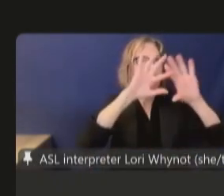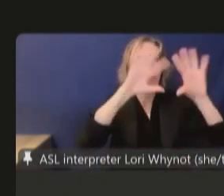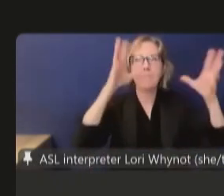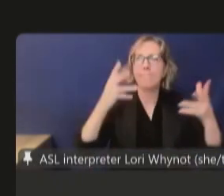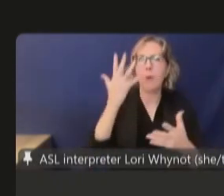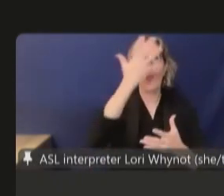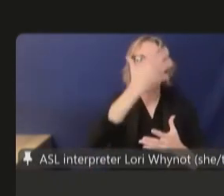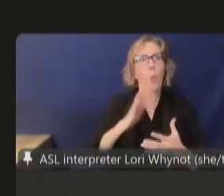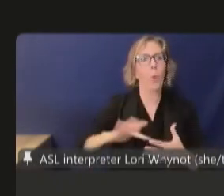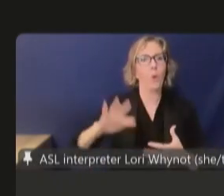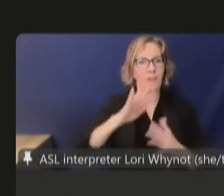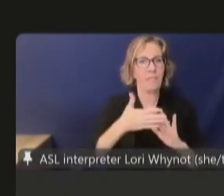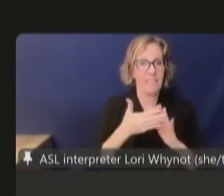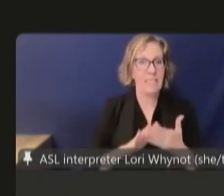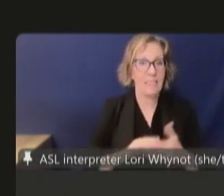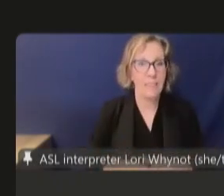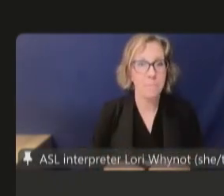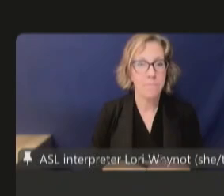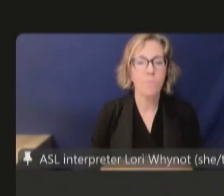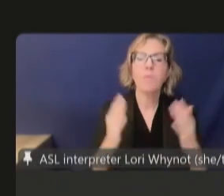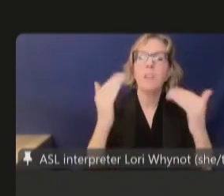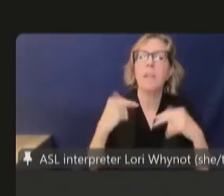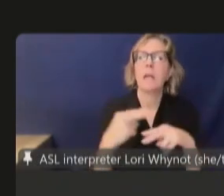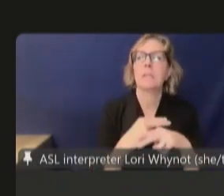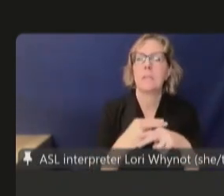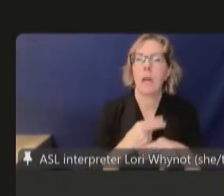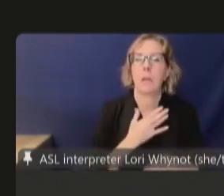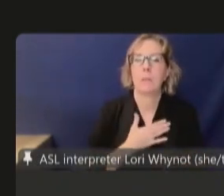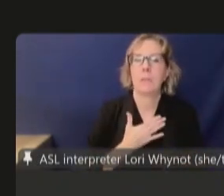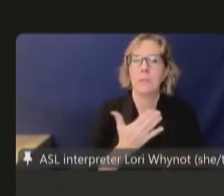If you go to our next slide.